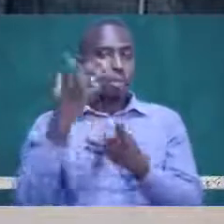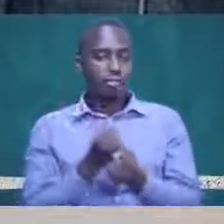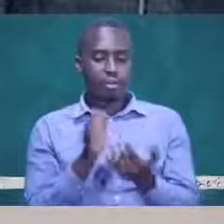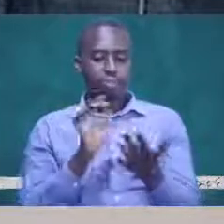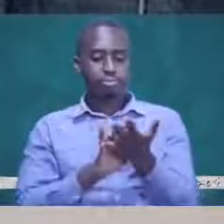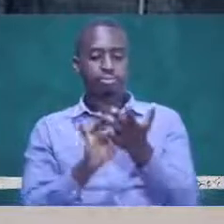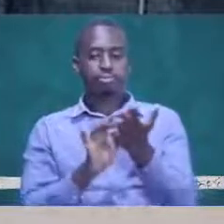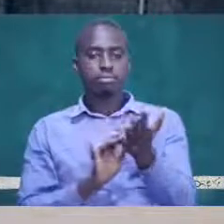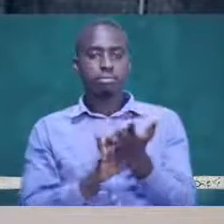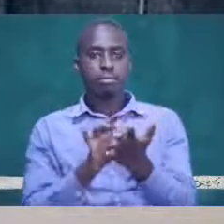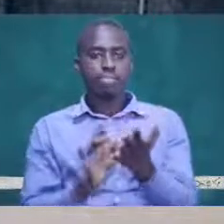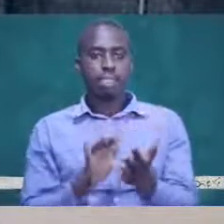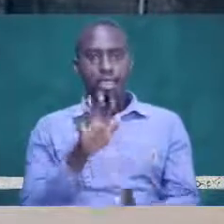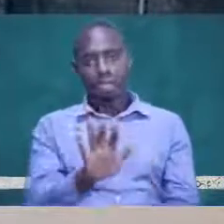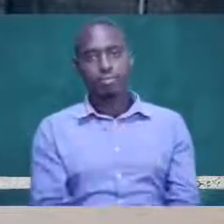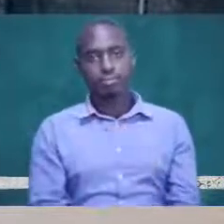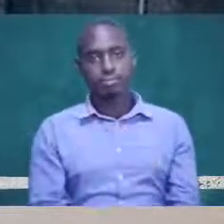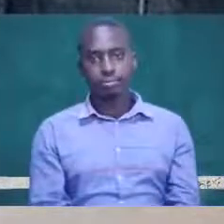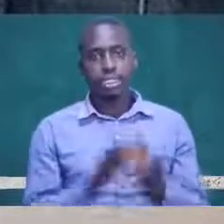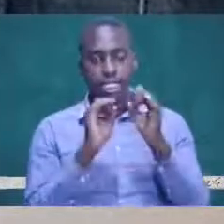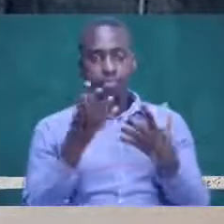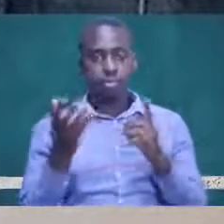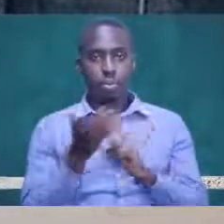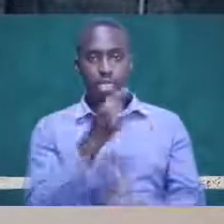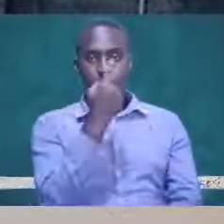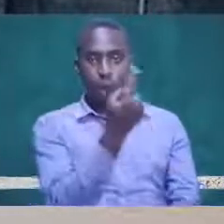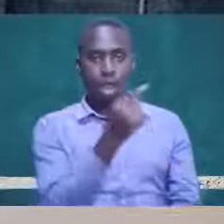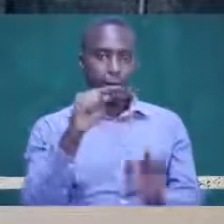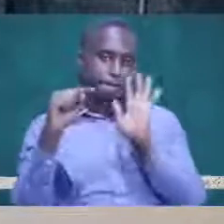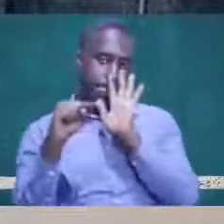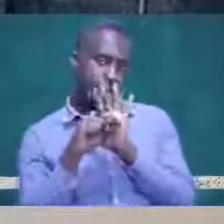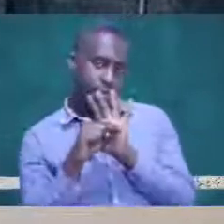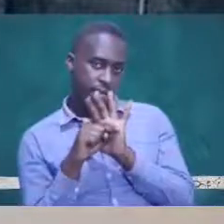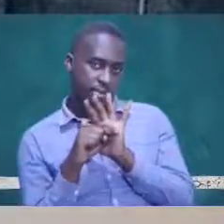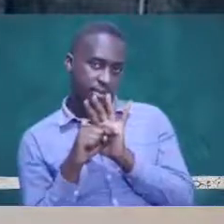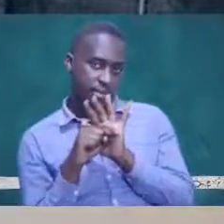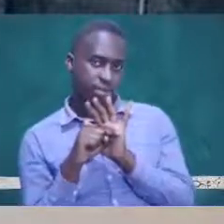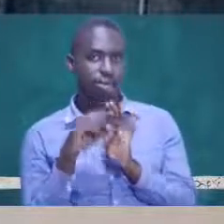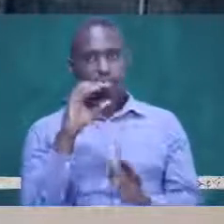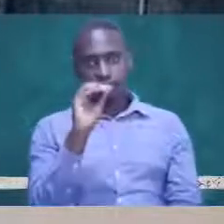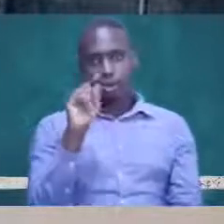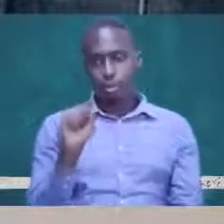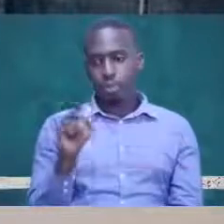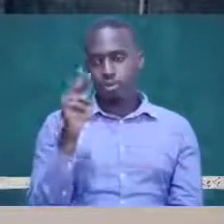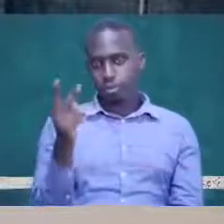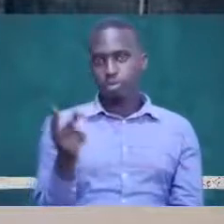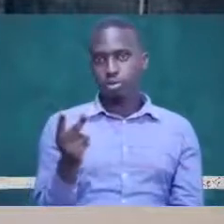If you get 1 minus, if you get 1